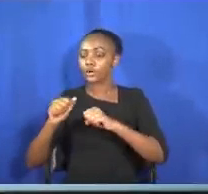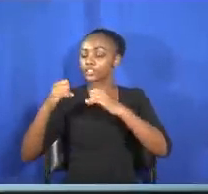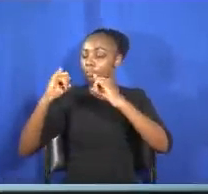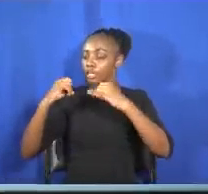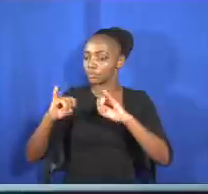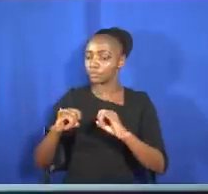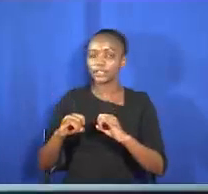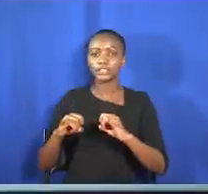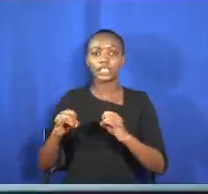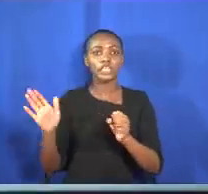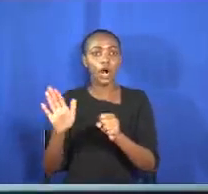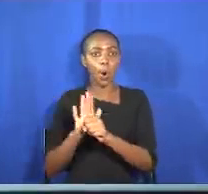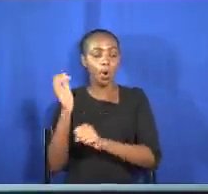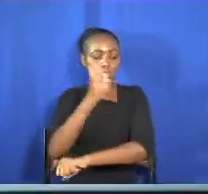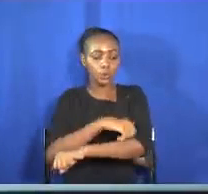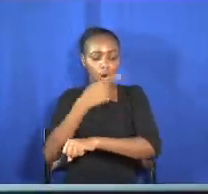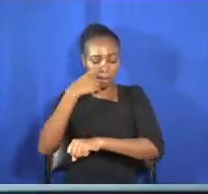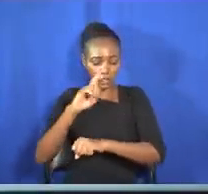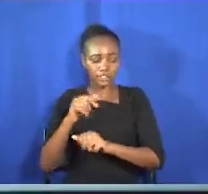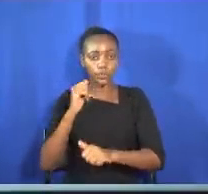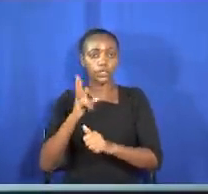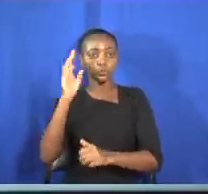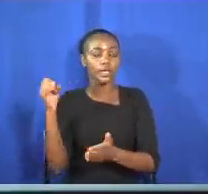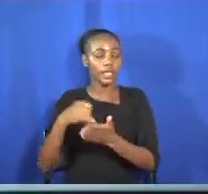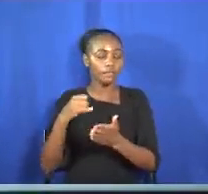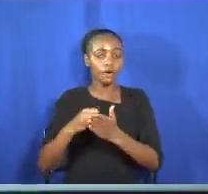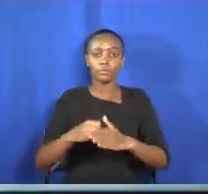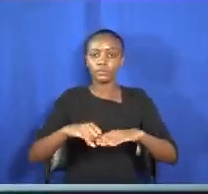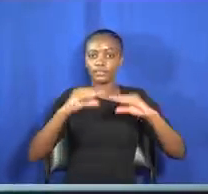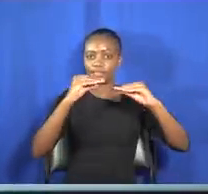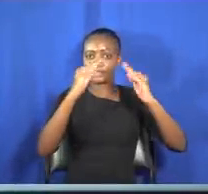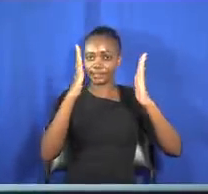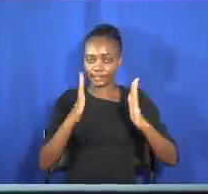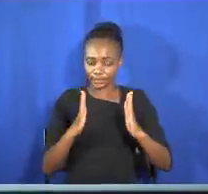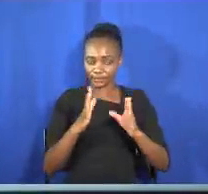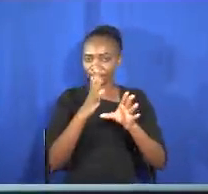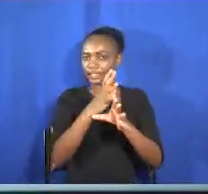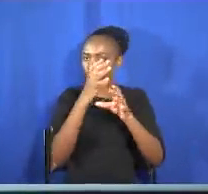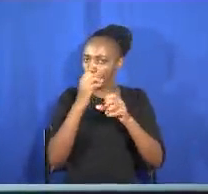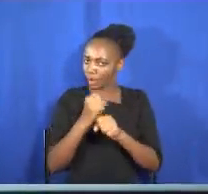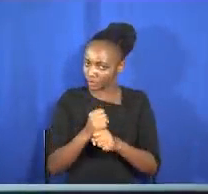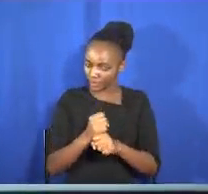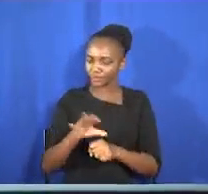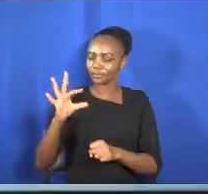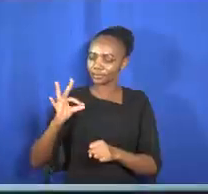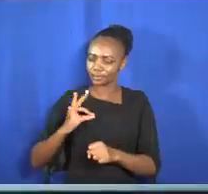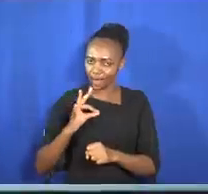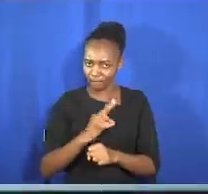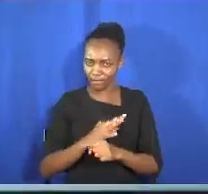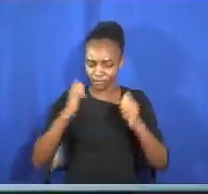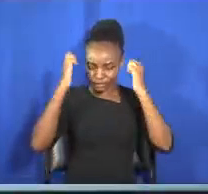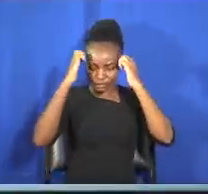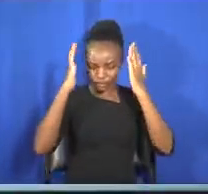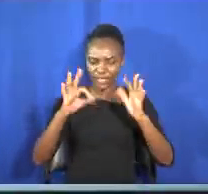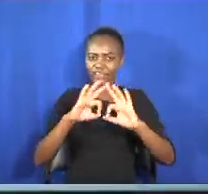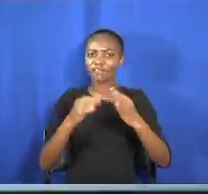the whole school approach that will involve the learners, the teachers, the support staff, the board of